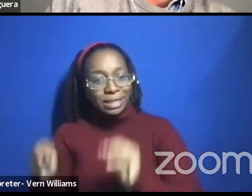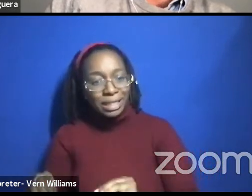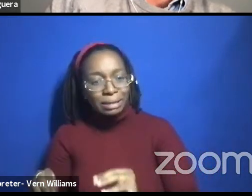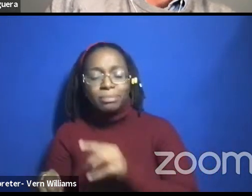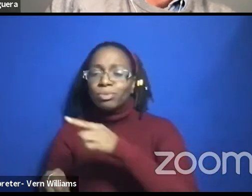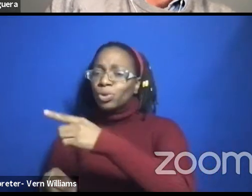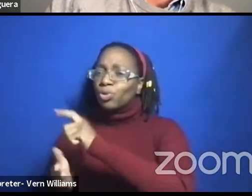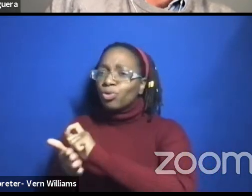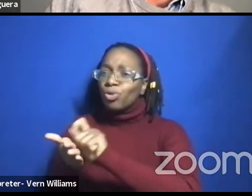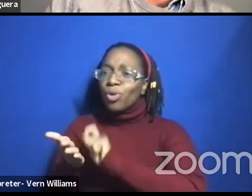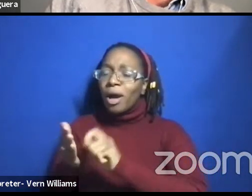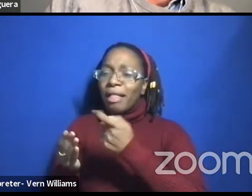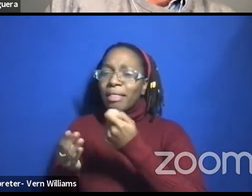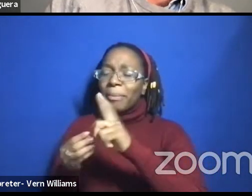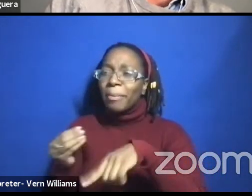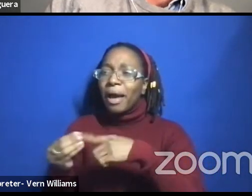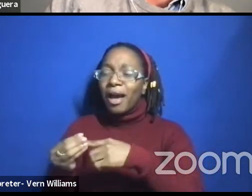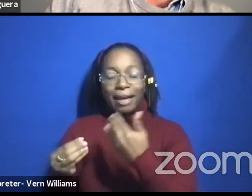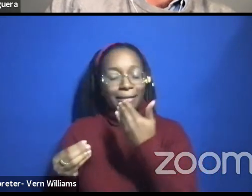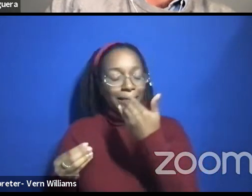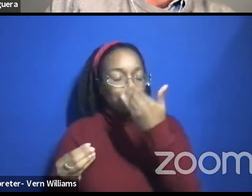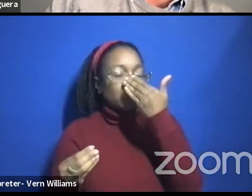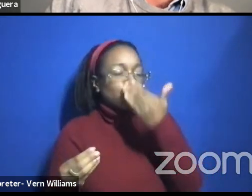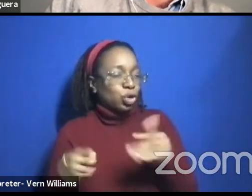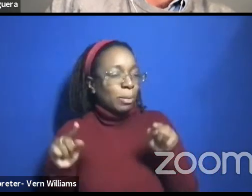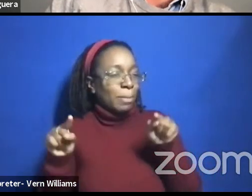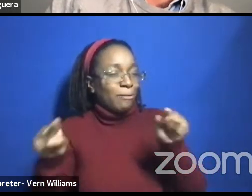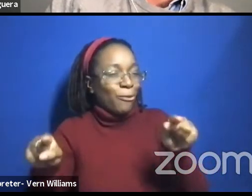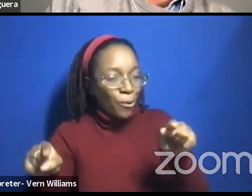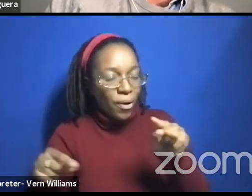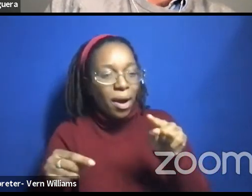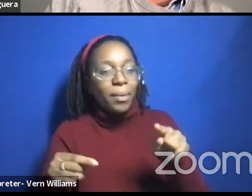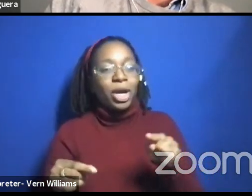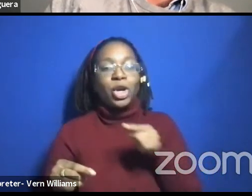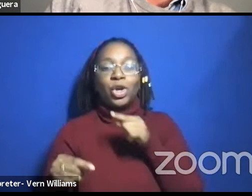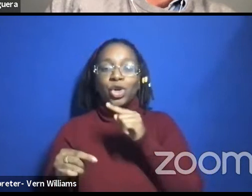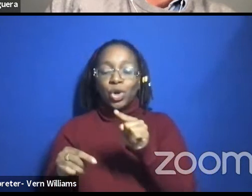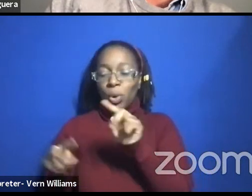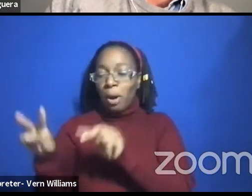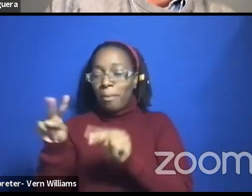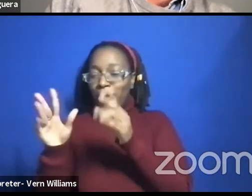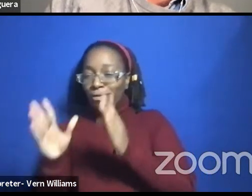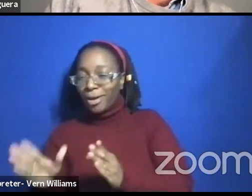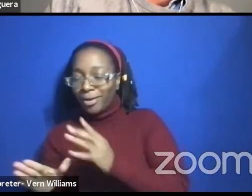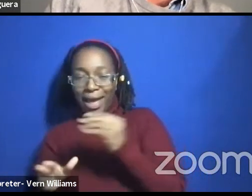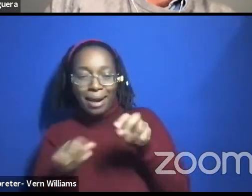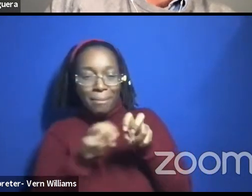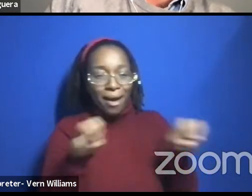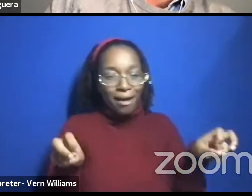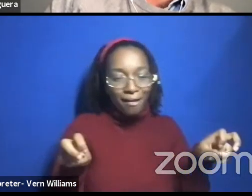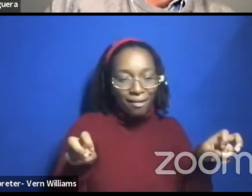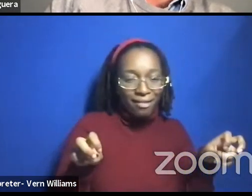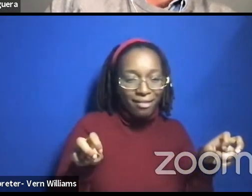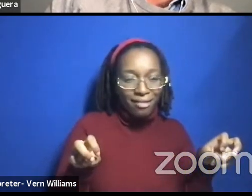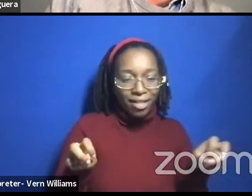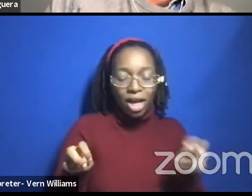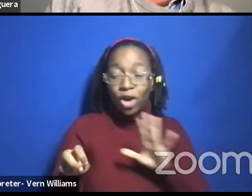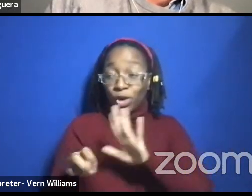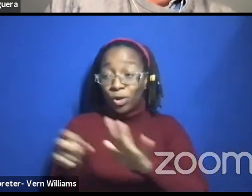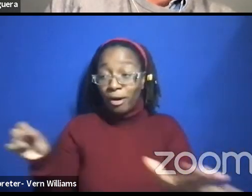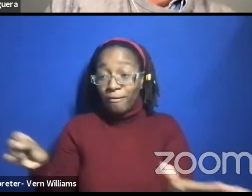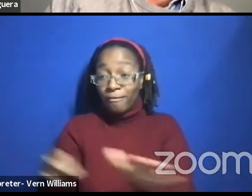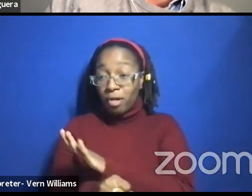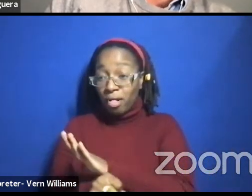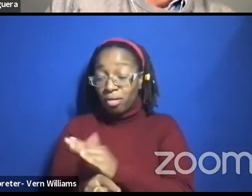bit about, I think this is a really good metaphor, like the role of being a moderator in a panel and how your entire job